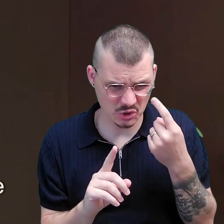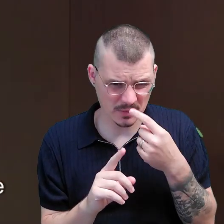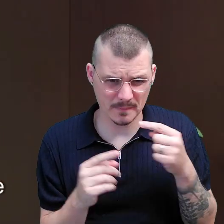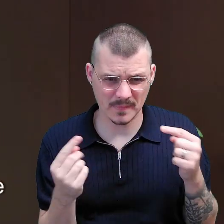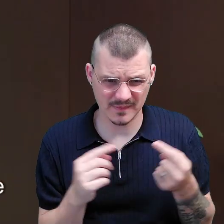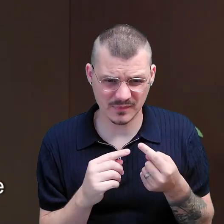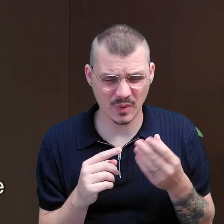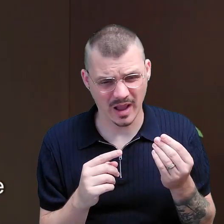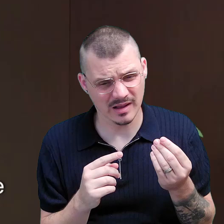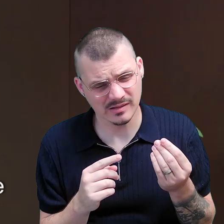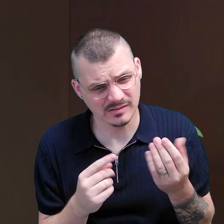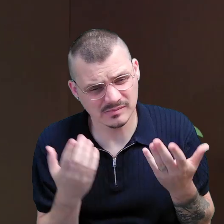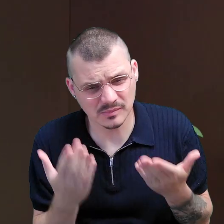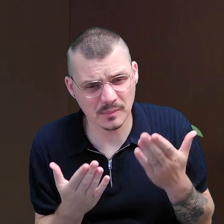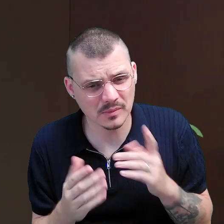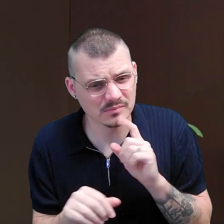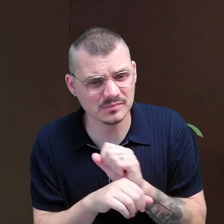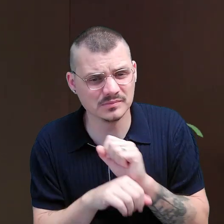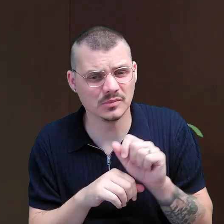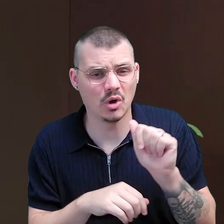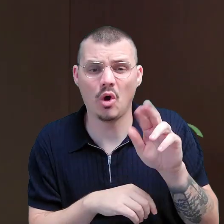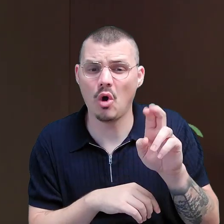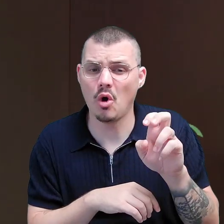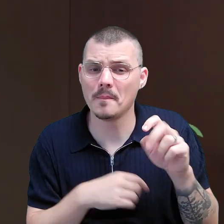look painful, probably are painful.